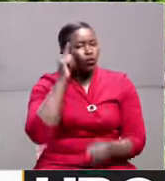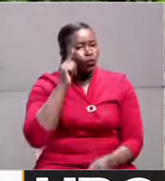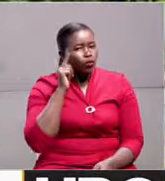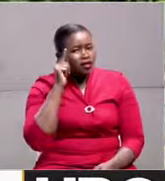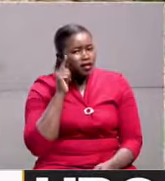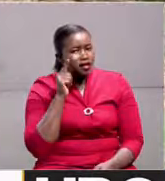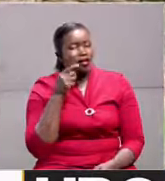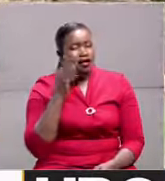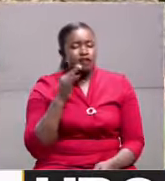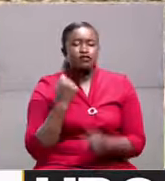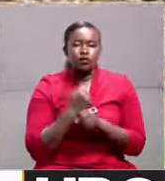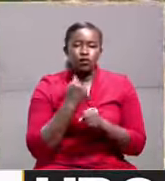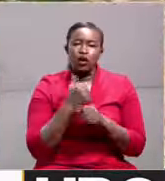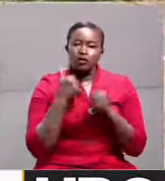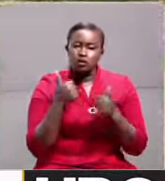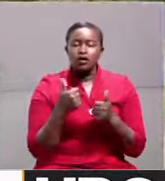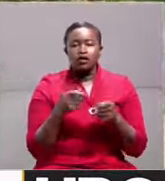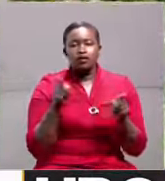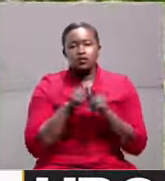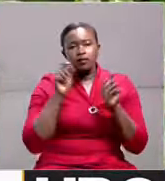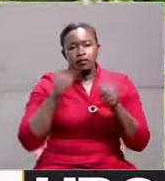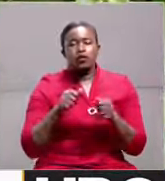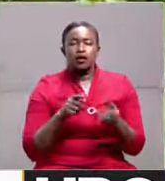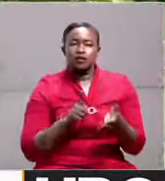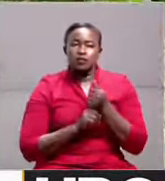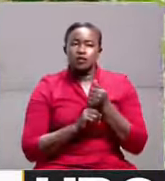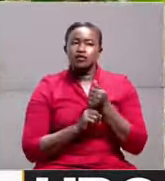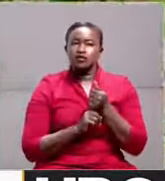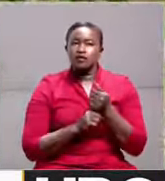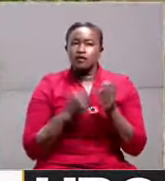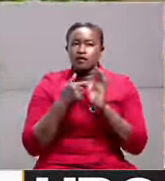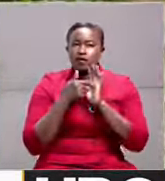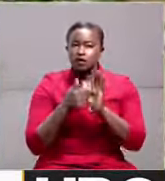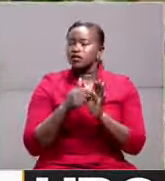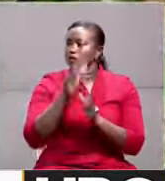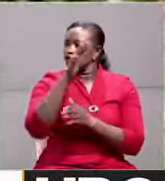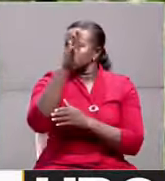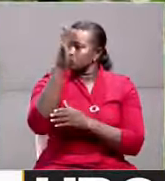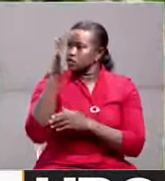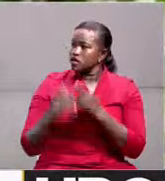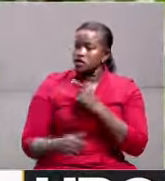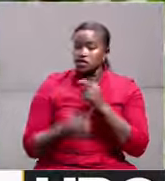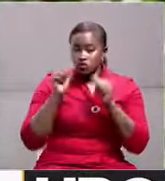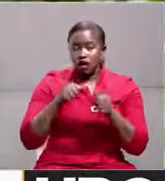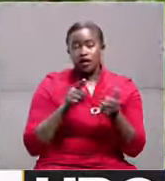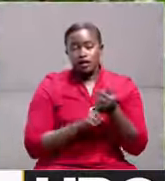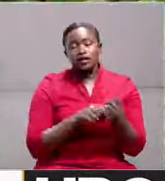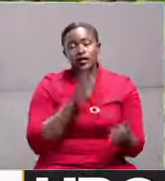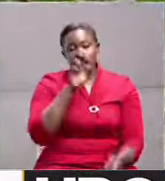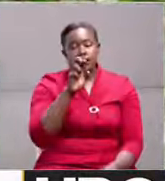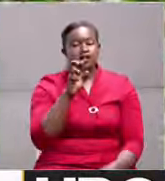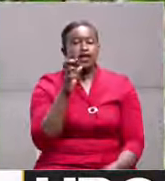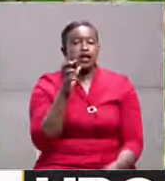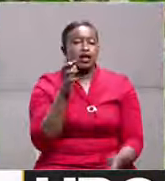okola bulungi osobola okufuna kati okugeza nga guno omuti nsobola okugyako kiro 8